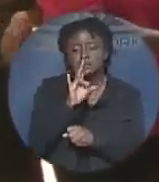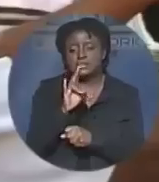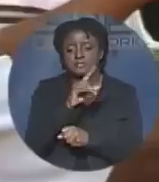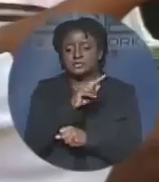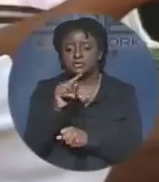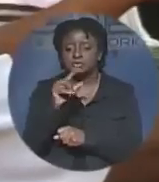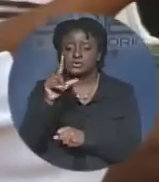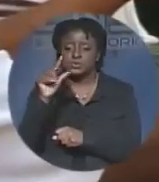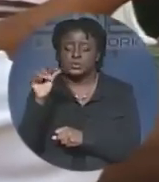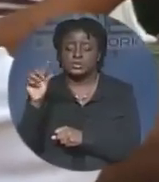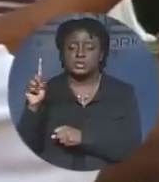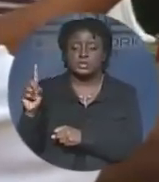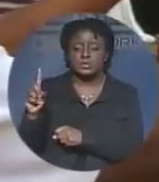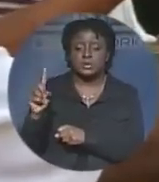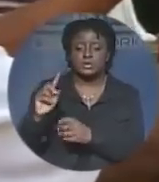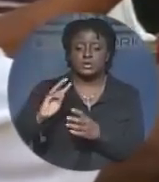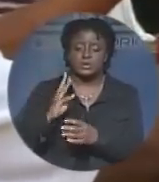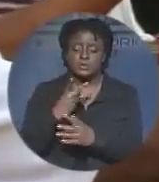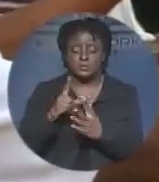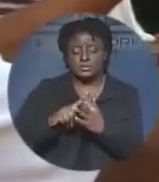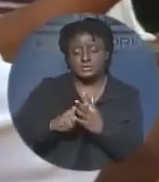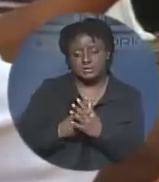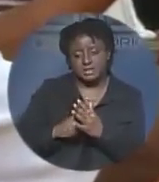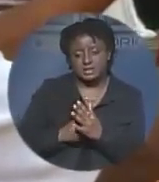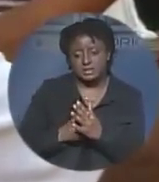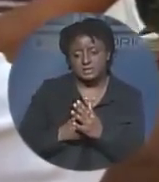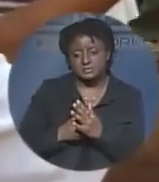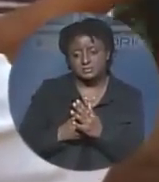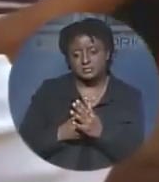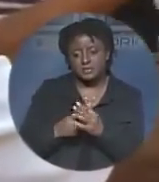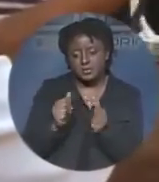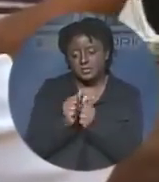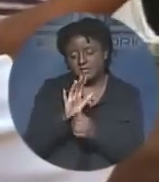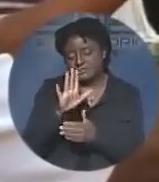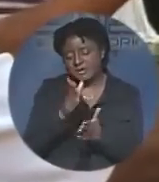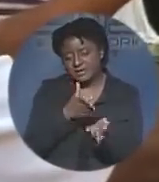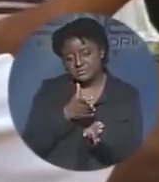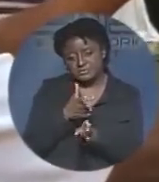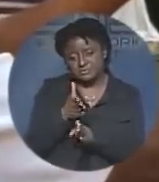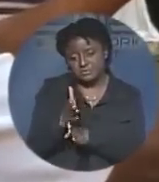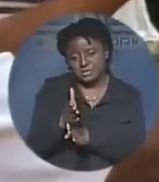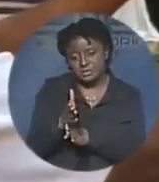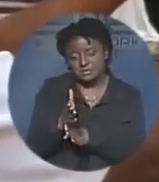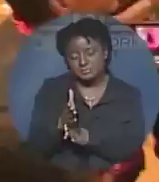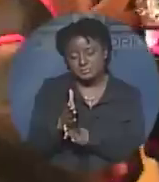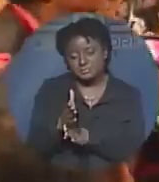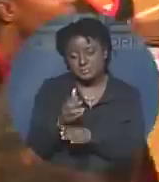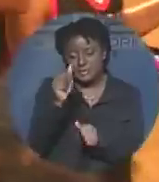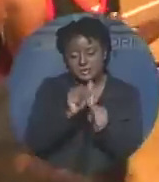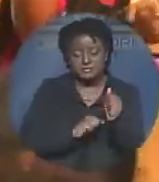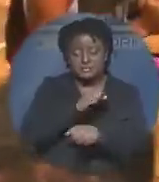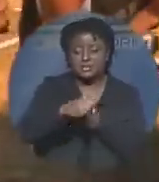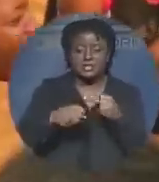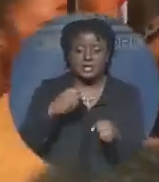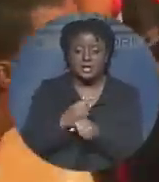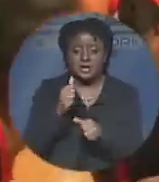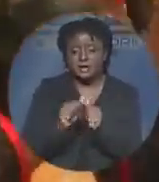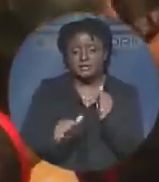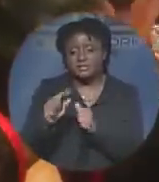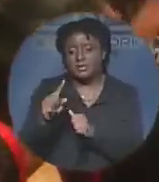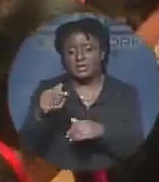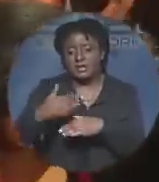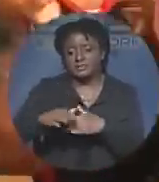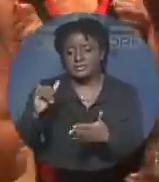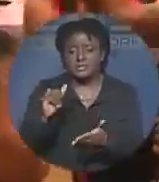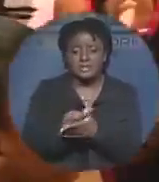27-21. When we started off this five straight streak, I would have been just happy with one. But every year, every one after that